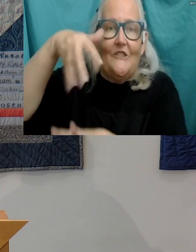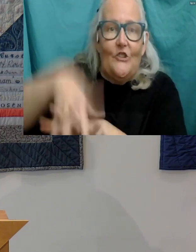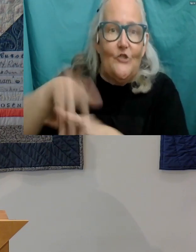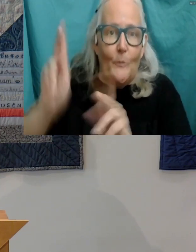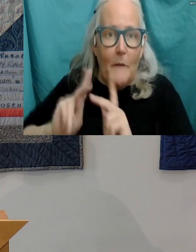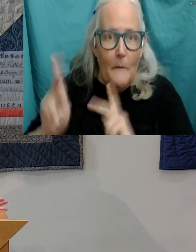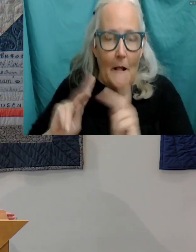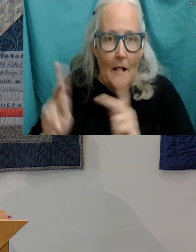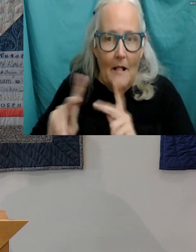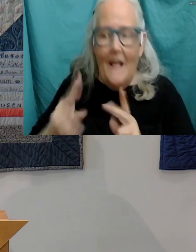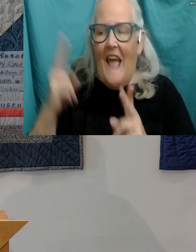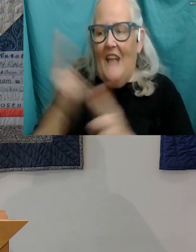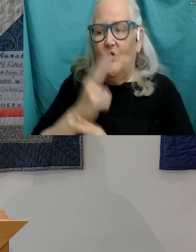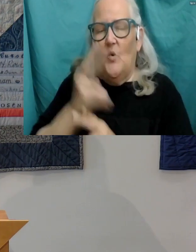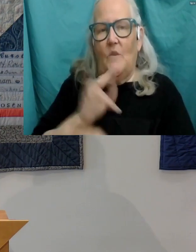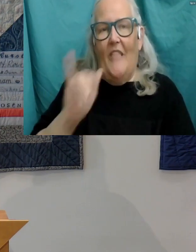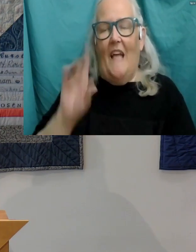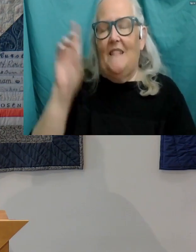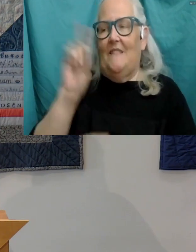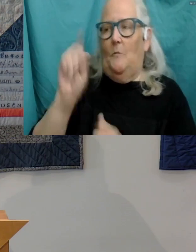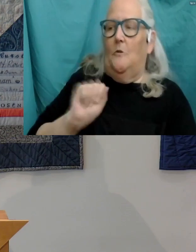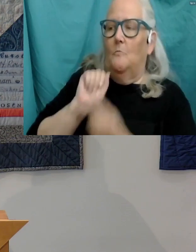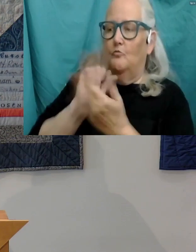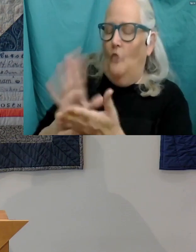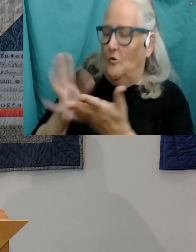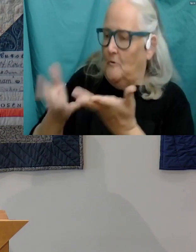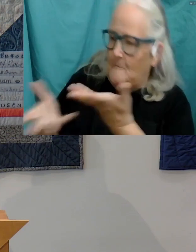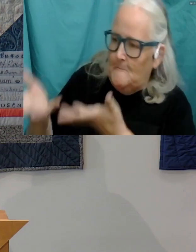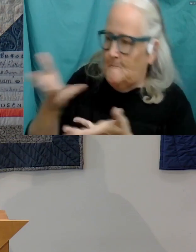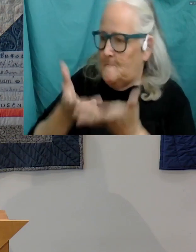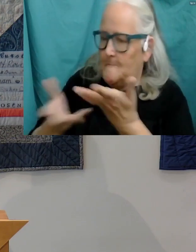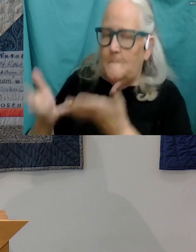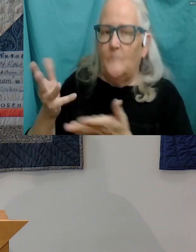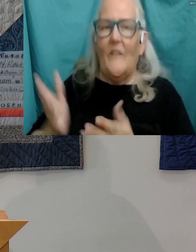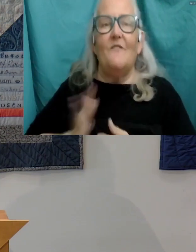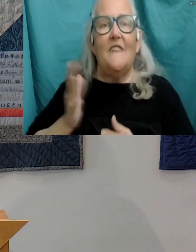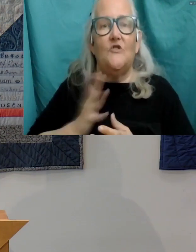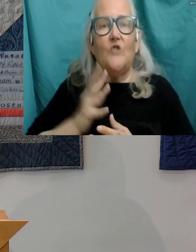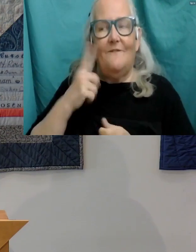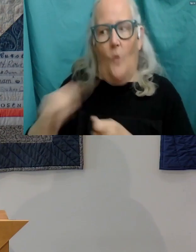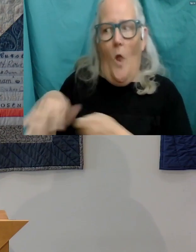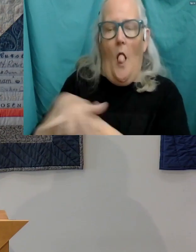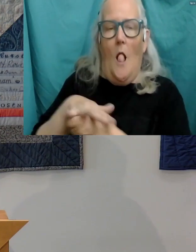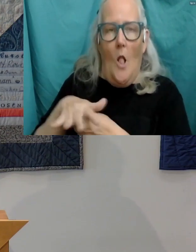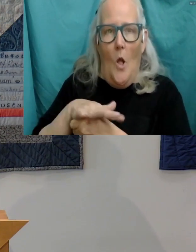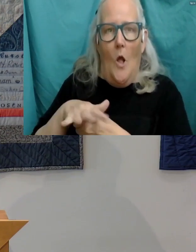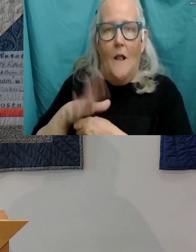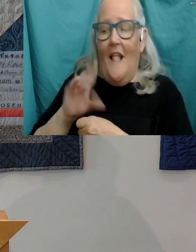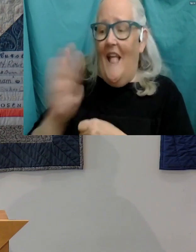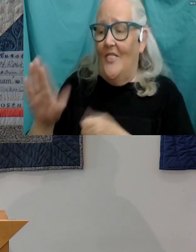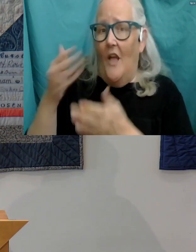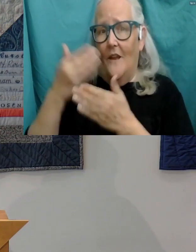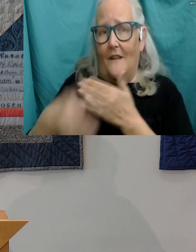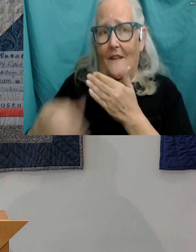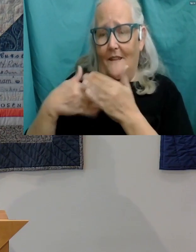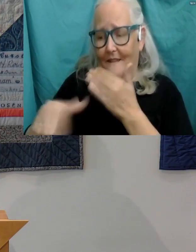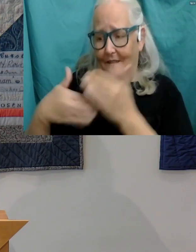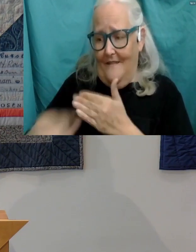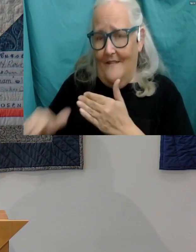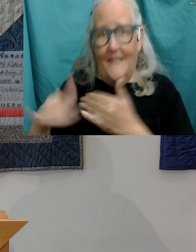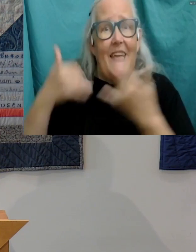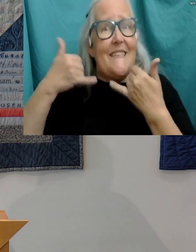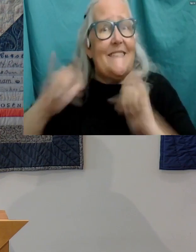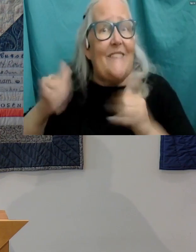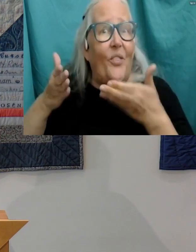resolution skills in an official capacity for the locals, and their descendants are apparently still there.